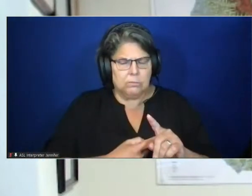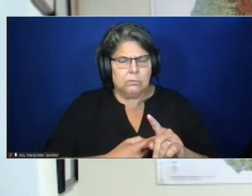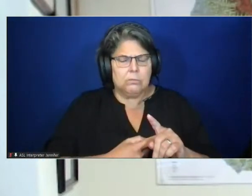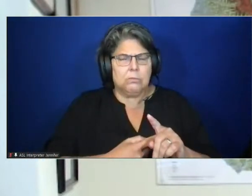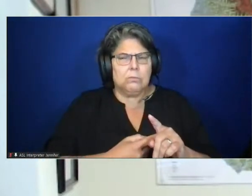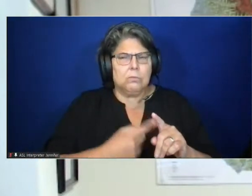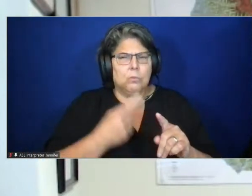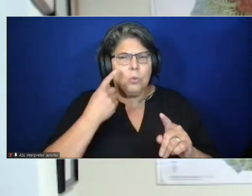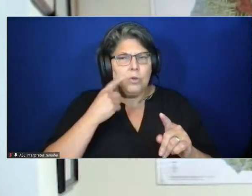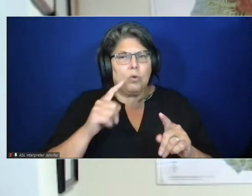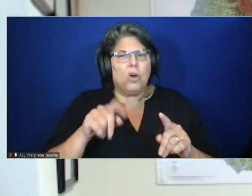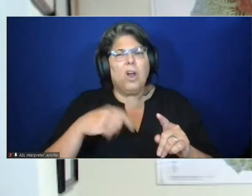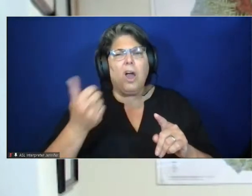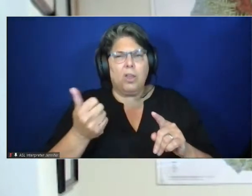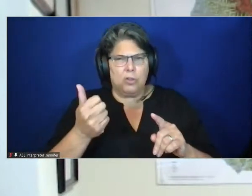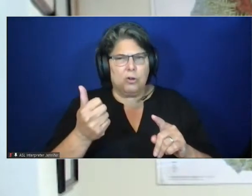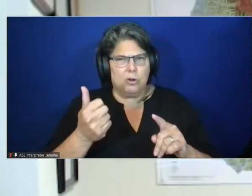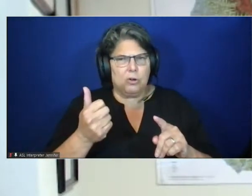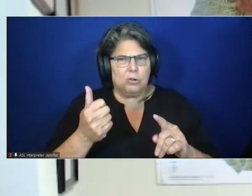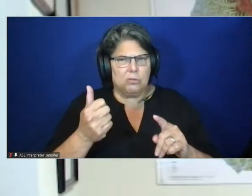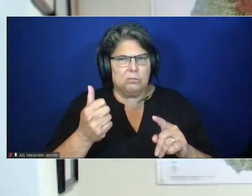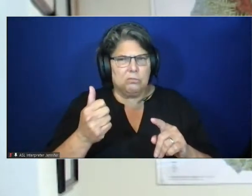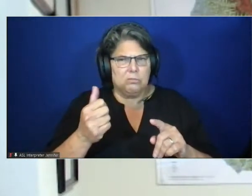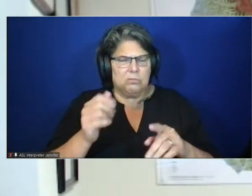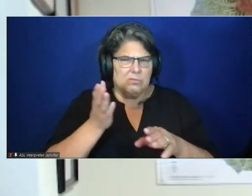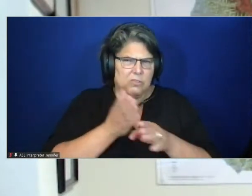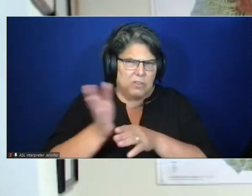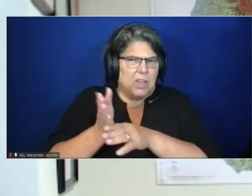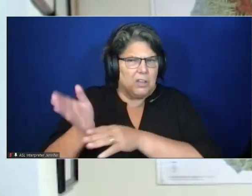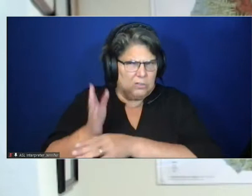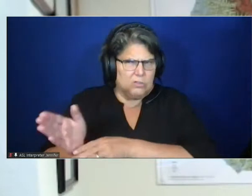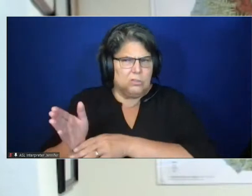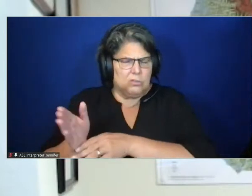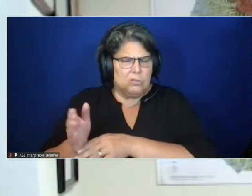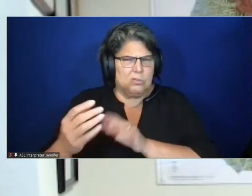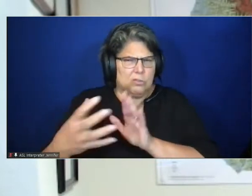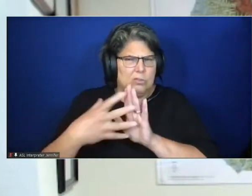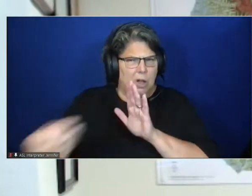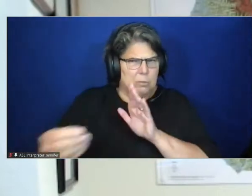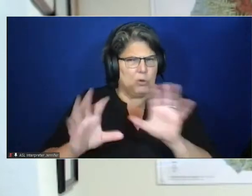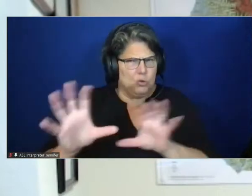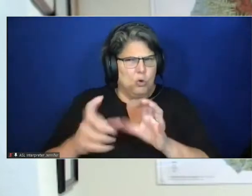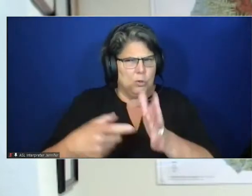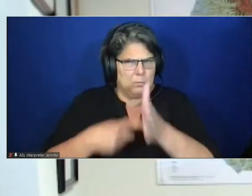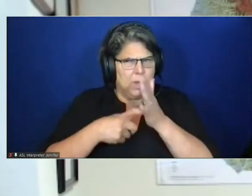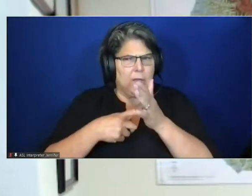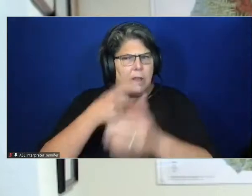other industries to follow suit and require within their HR